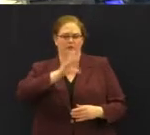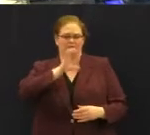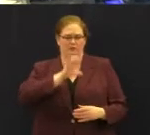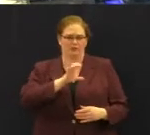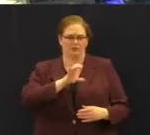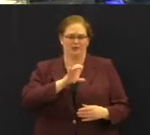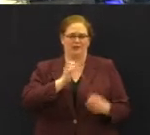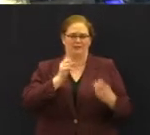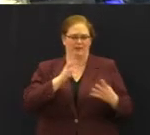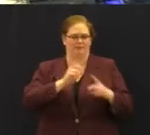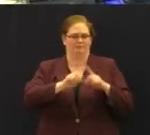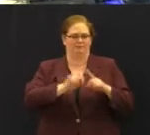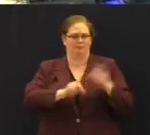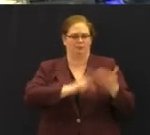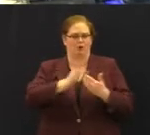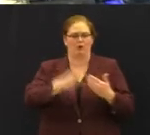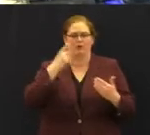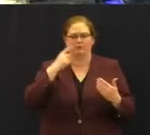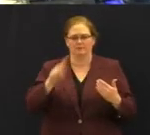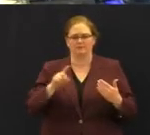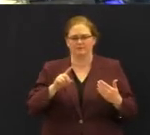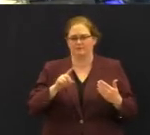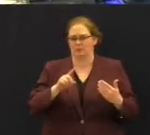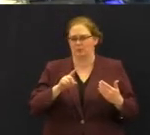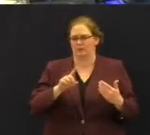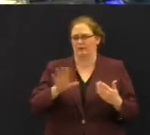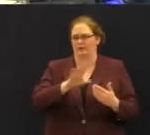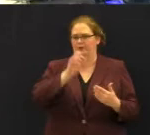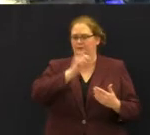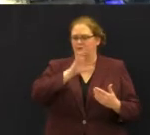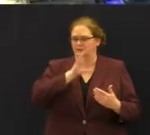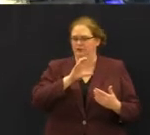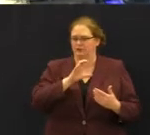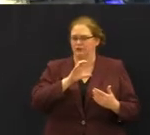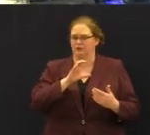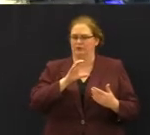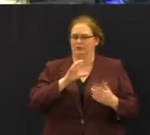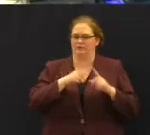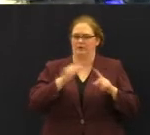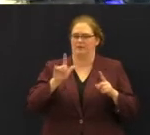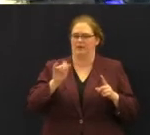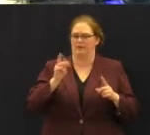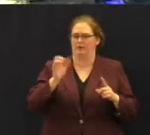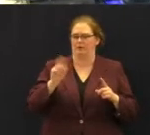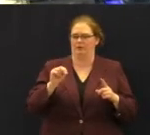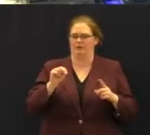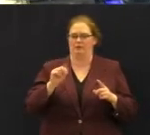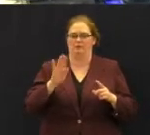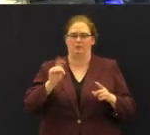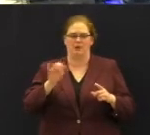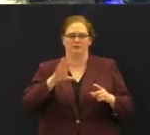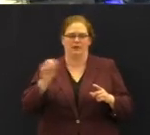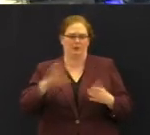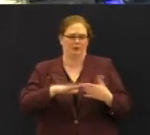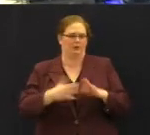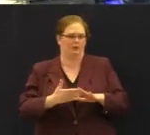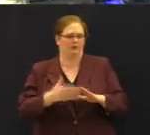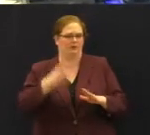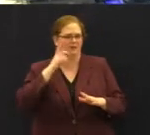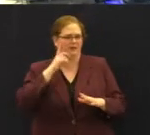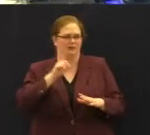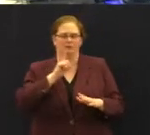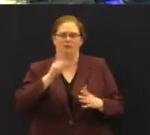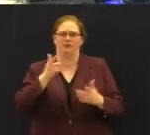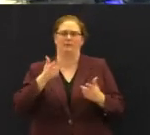citizens and many programs for the senior citizens in the Liberian Bucks County community. So I think it's going to be a